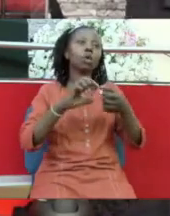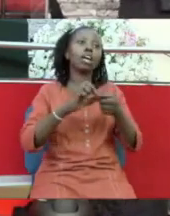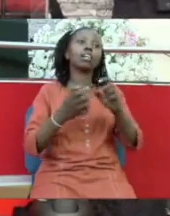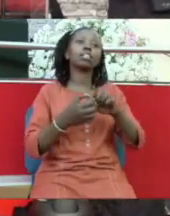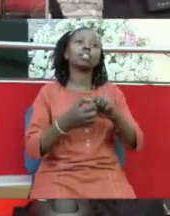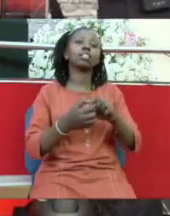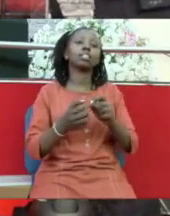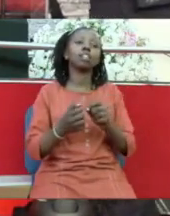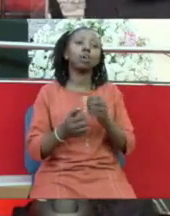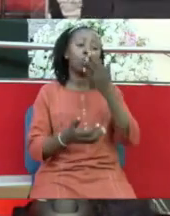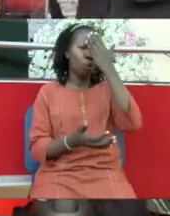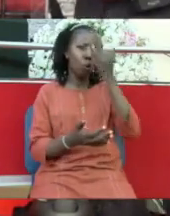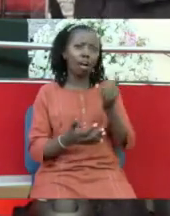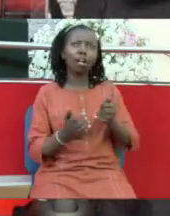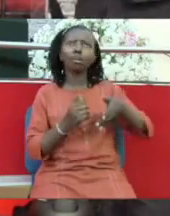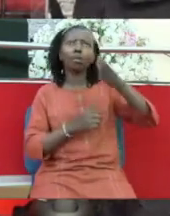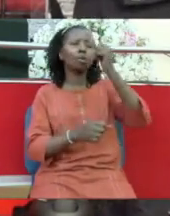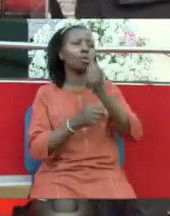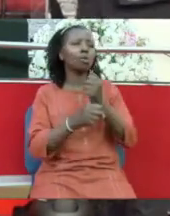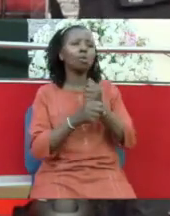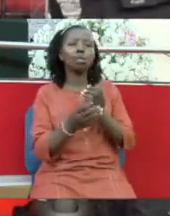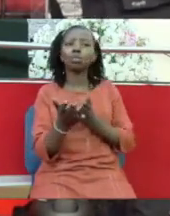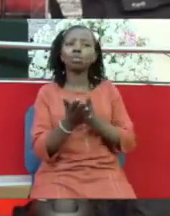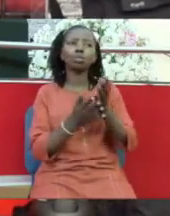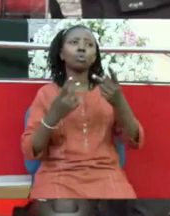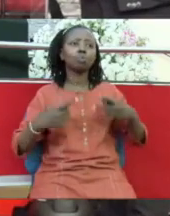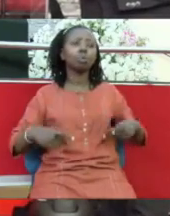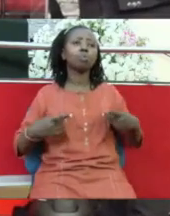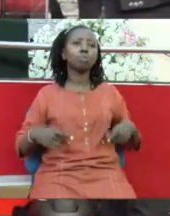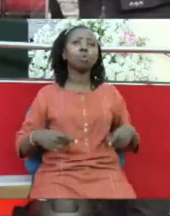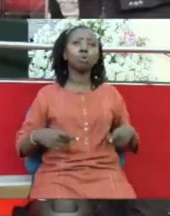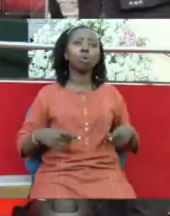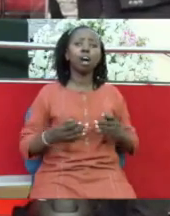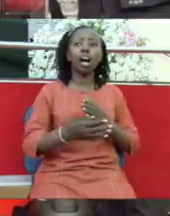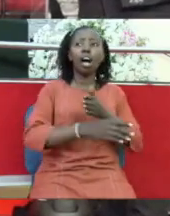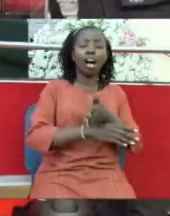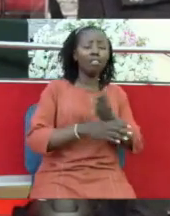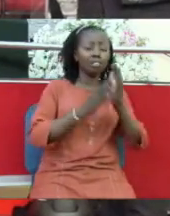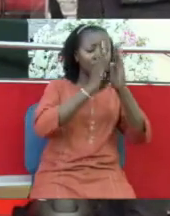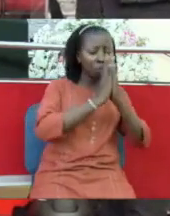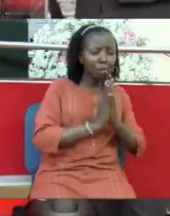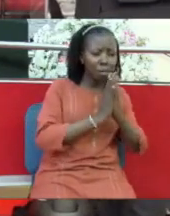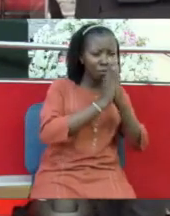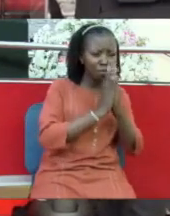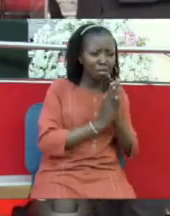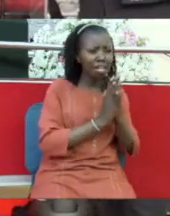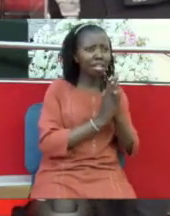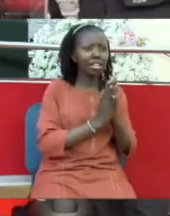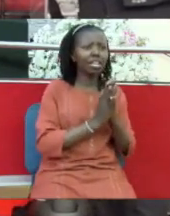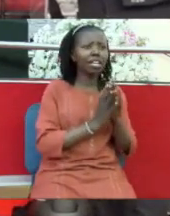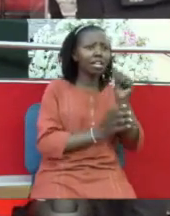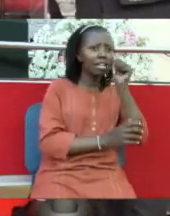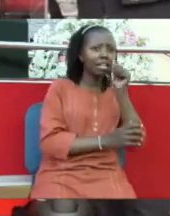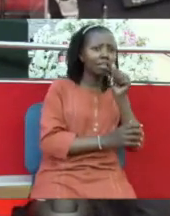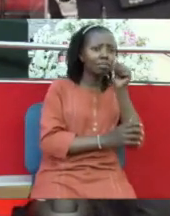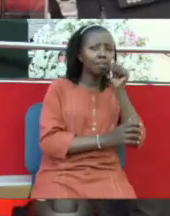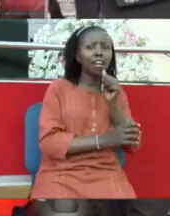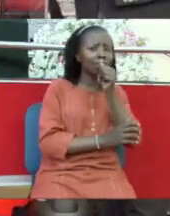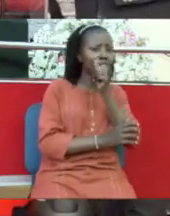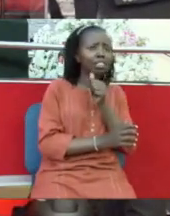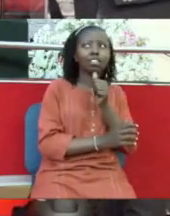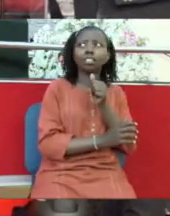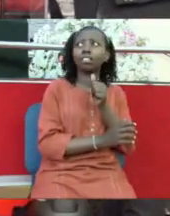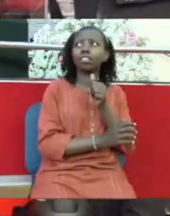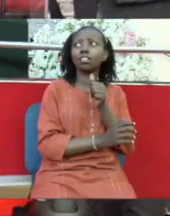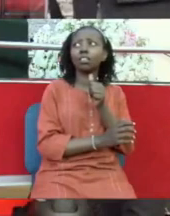Because God works through people. After you are prayed in the forest, you still got to get out.